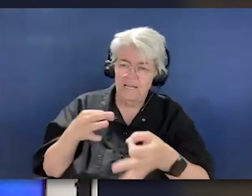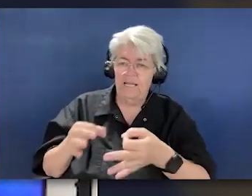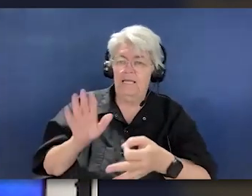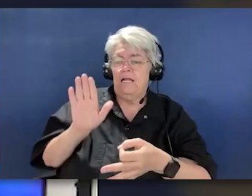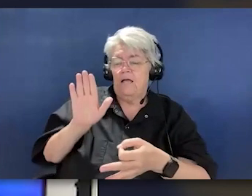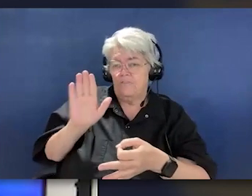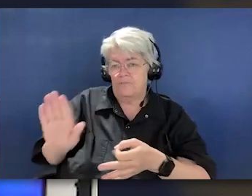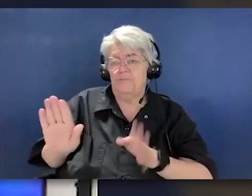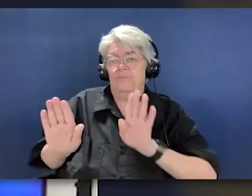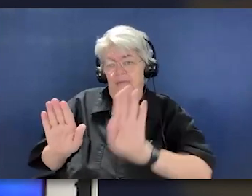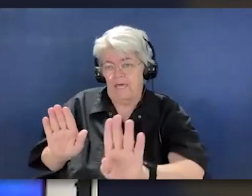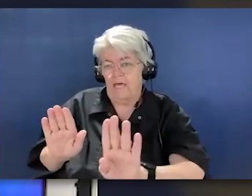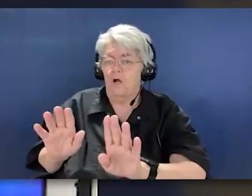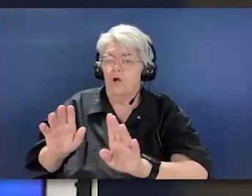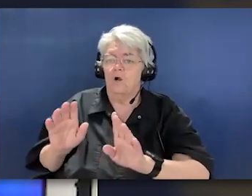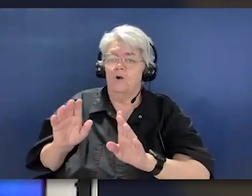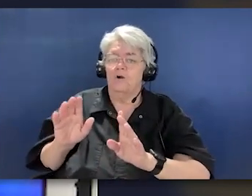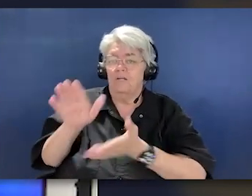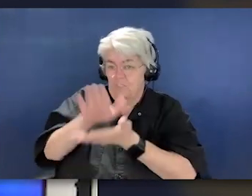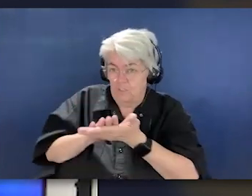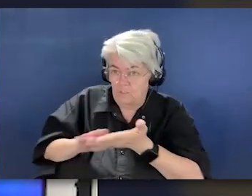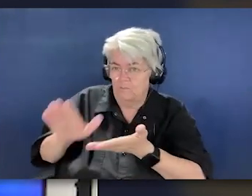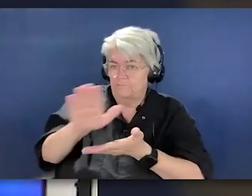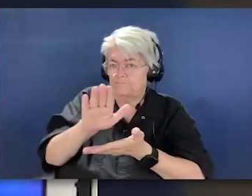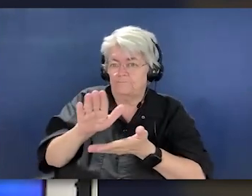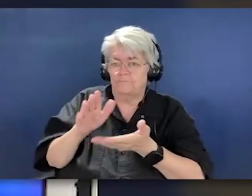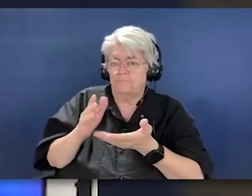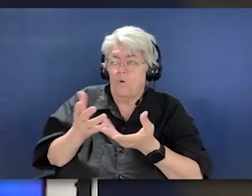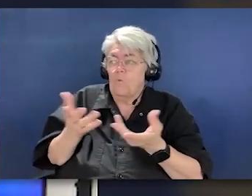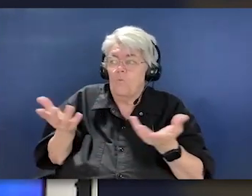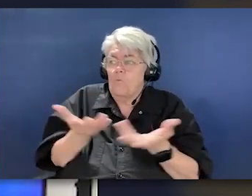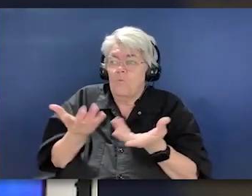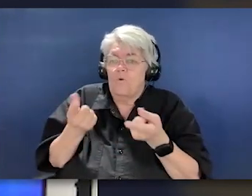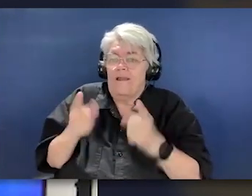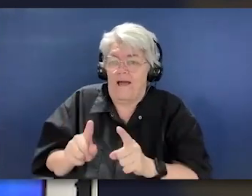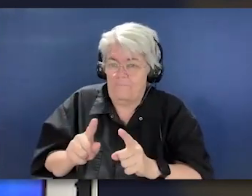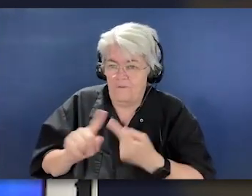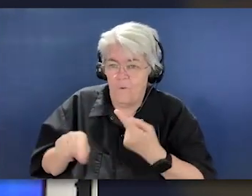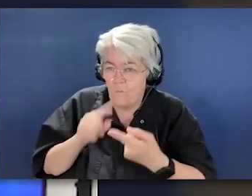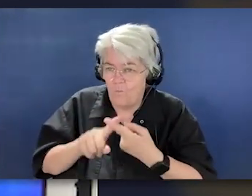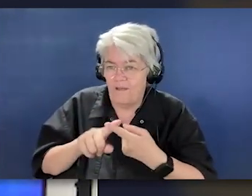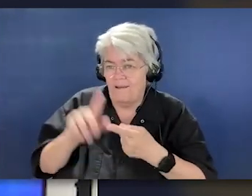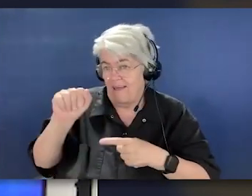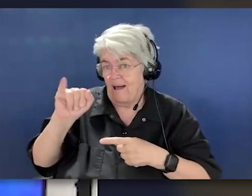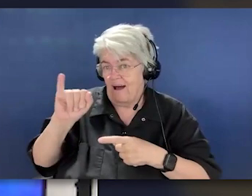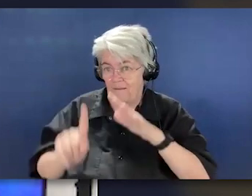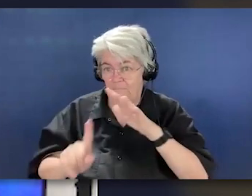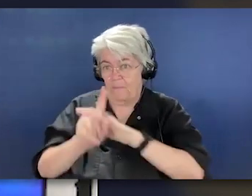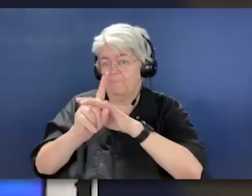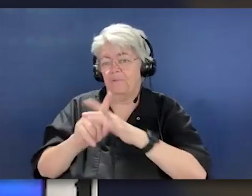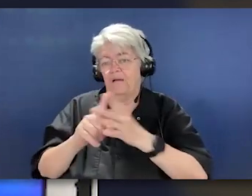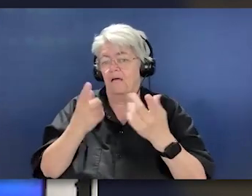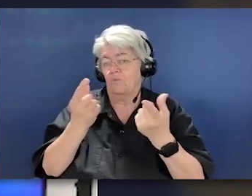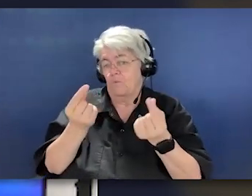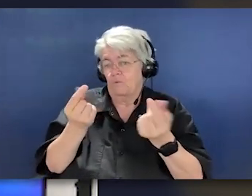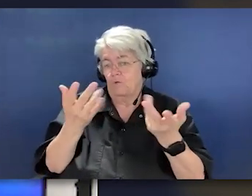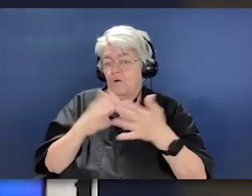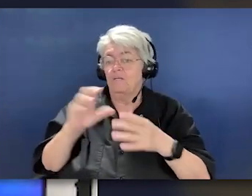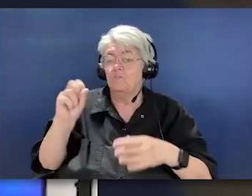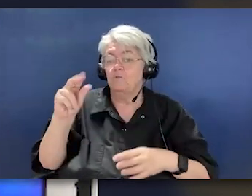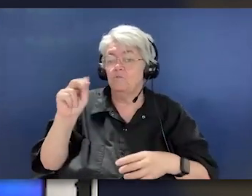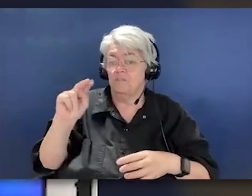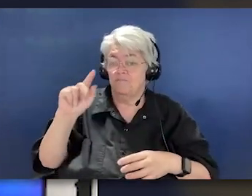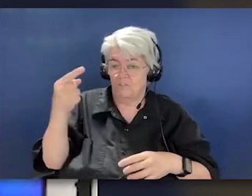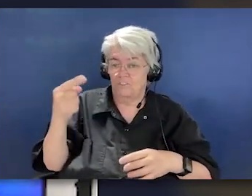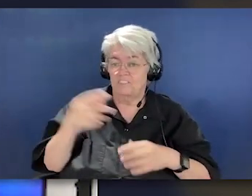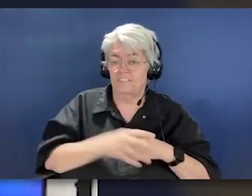of your respective institutional responses to generative artificial intelligence in learning and teaching. And we'll start with Susan.